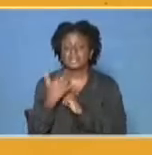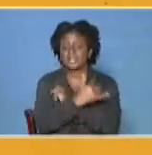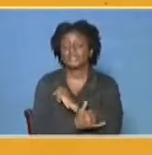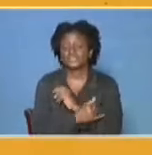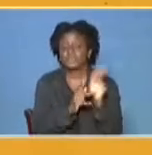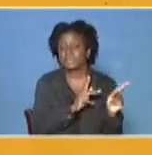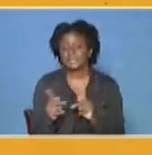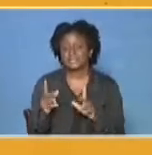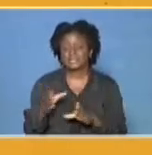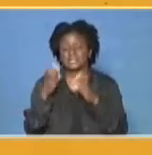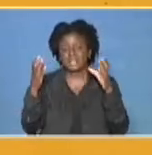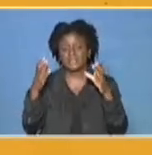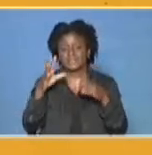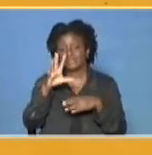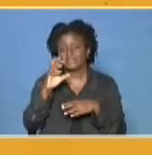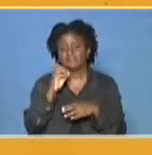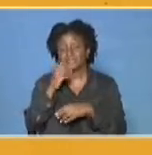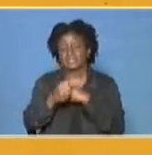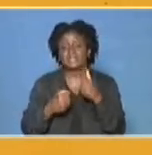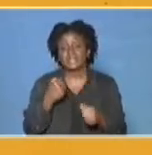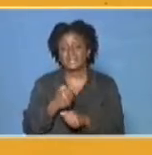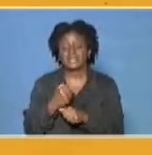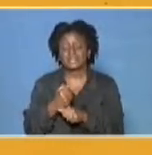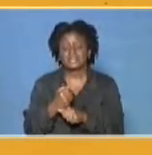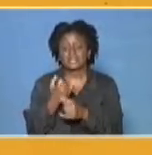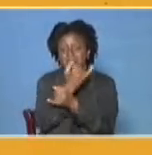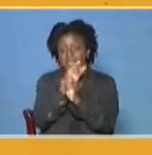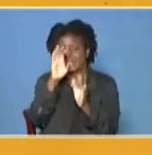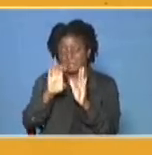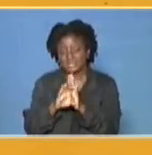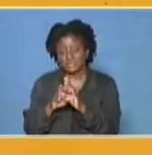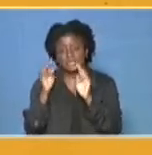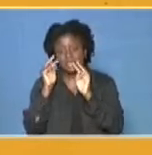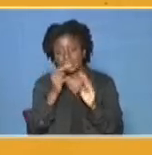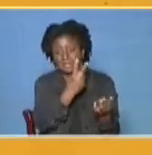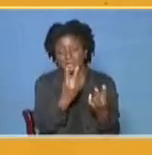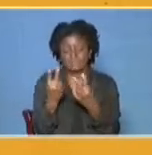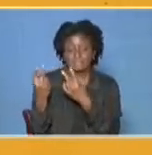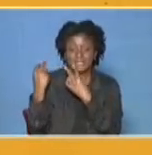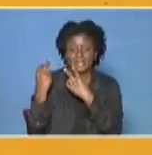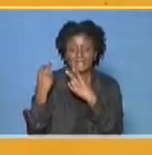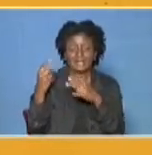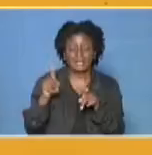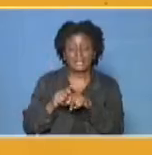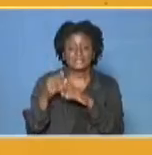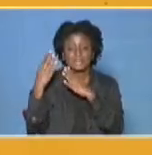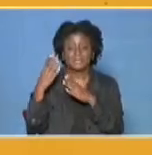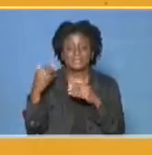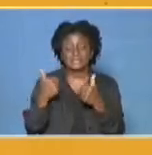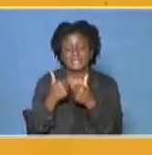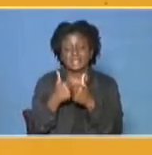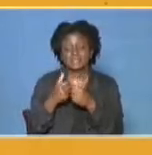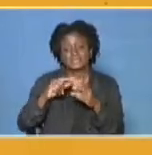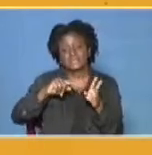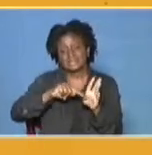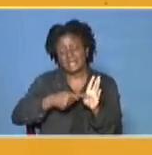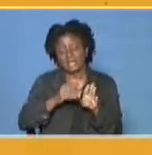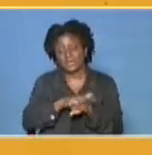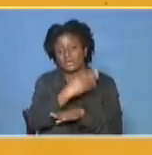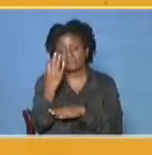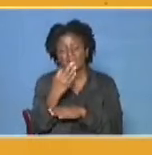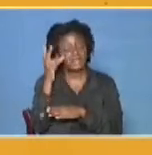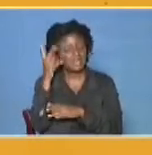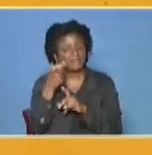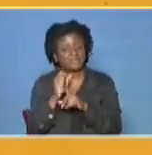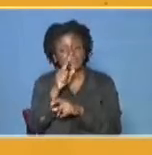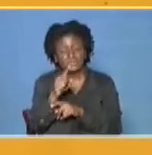of independence, we take a trip down memory lane with Bahamas game set to kick off on Friday. We hear from you on how you feel about the